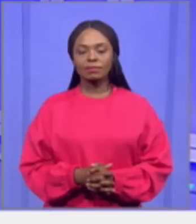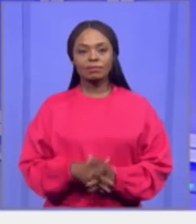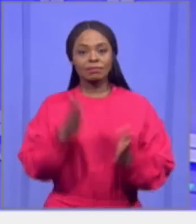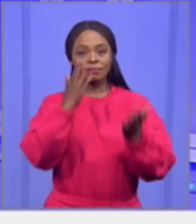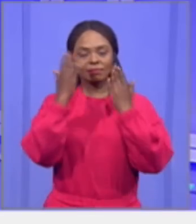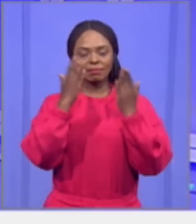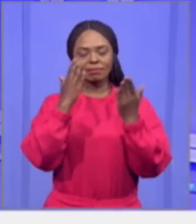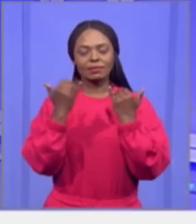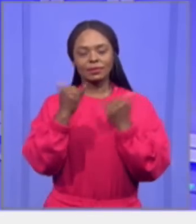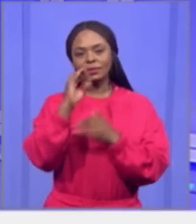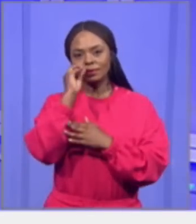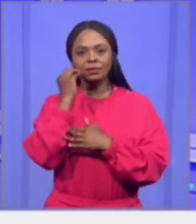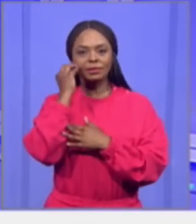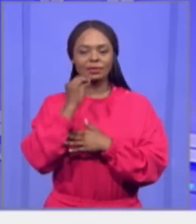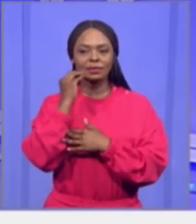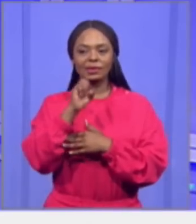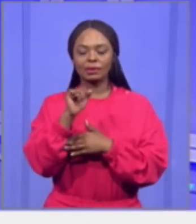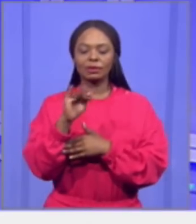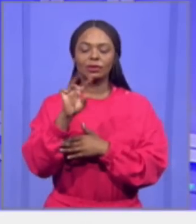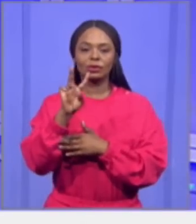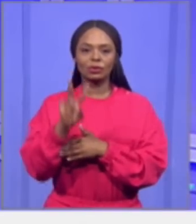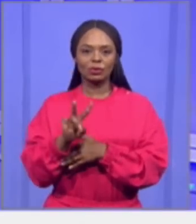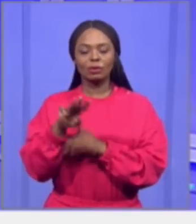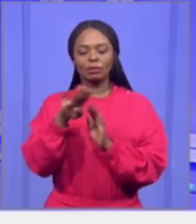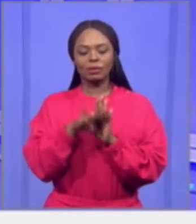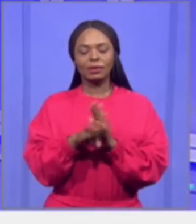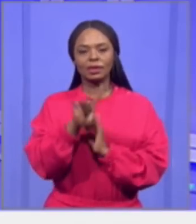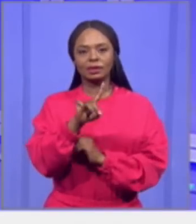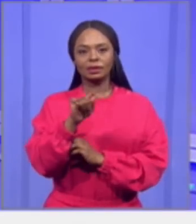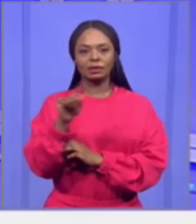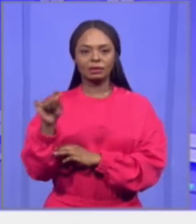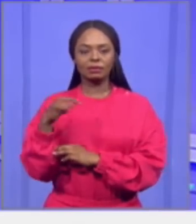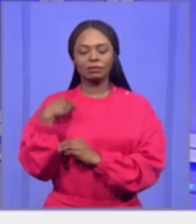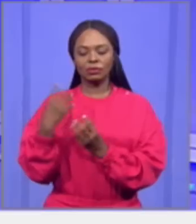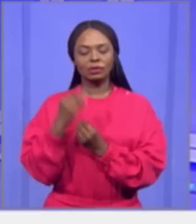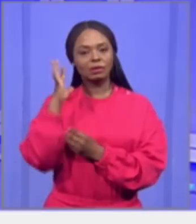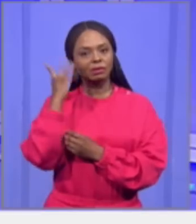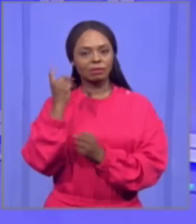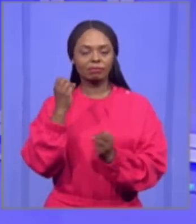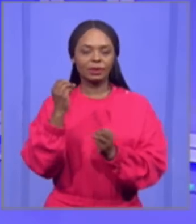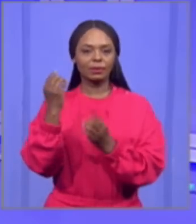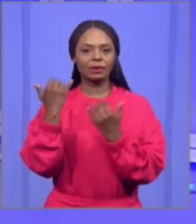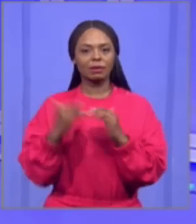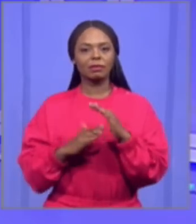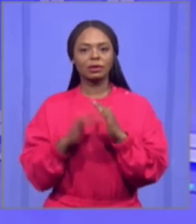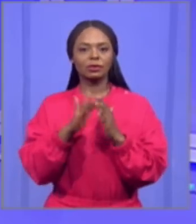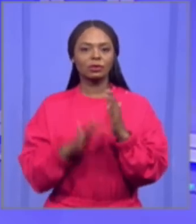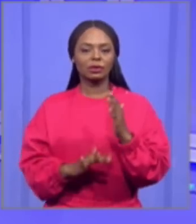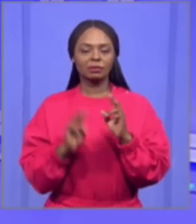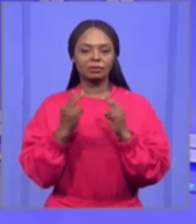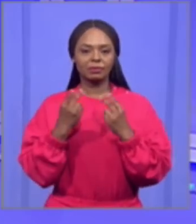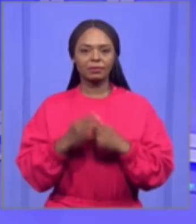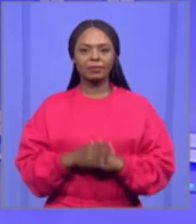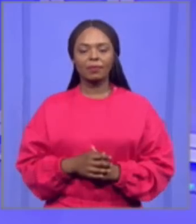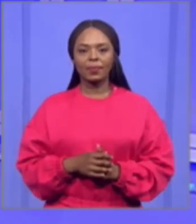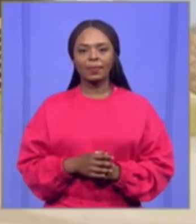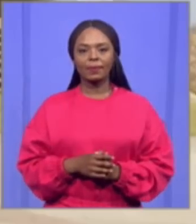Dumela mohi ditaba ke tsa Sesotho kwa SABC 2 le kanaleng ya DTT ke mo le Triforce Ntsuleng di hloza ditaba di latela.